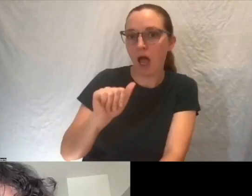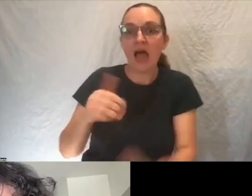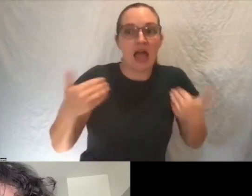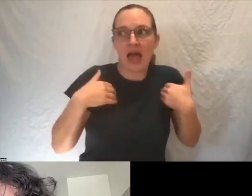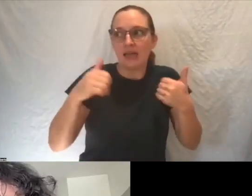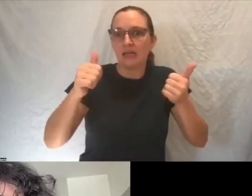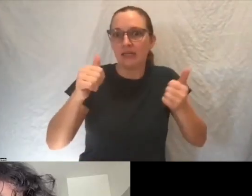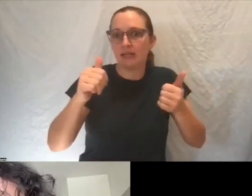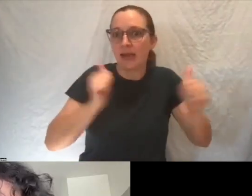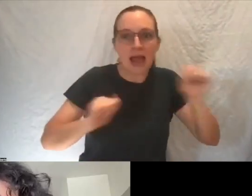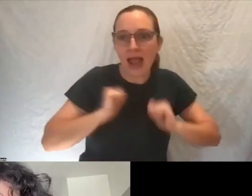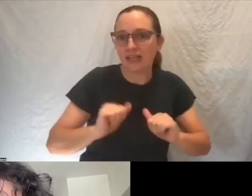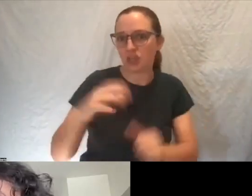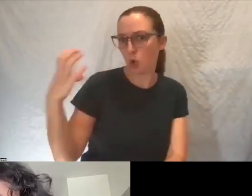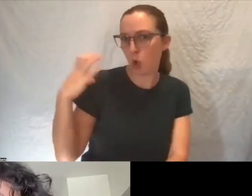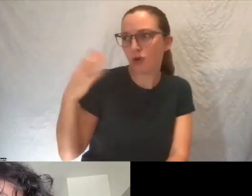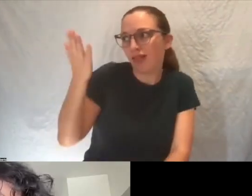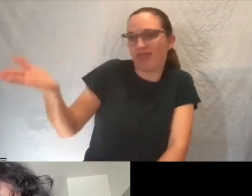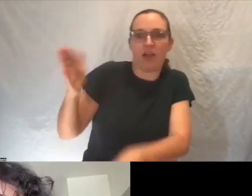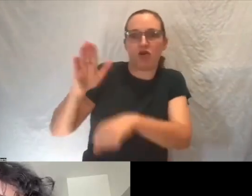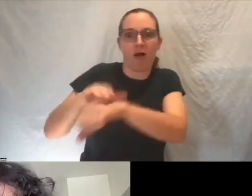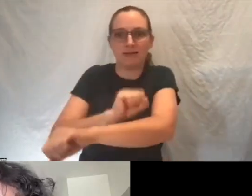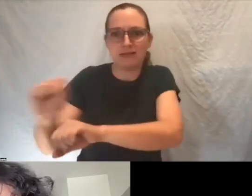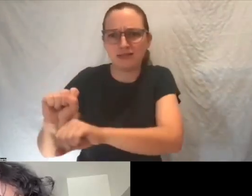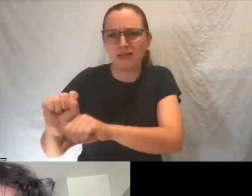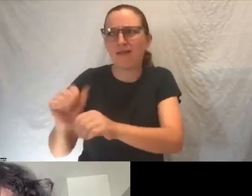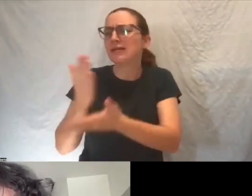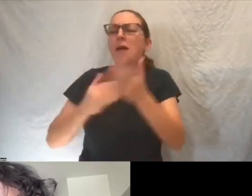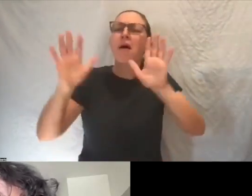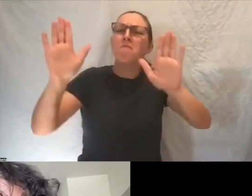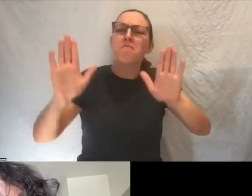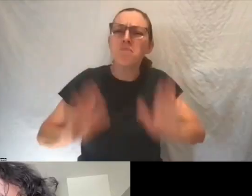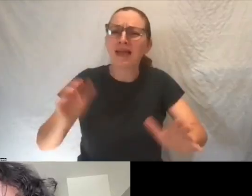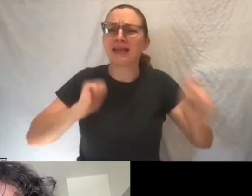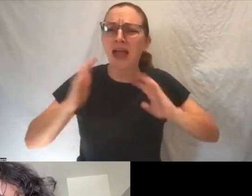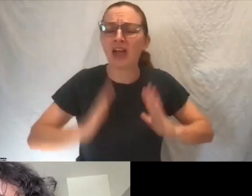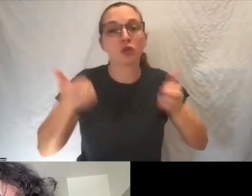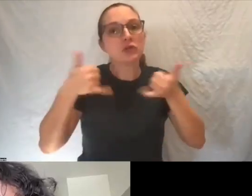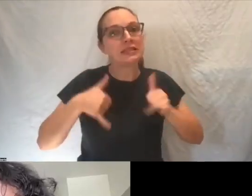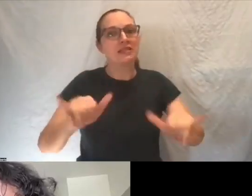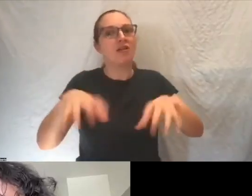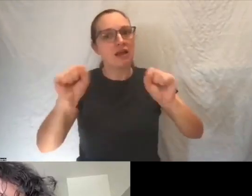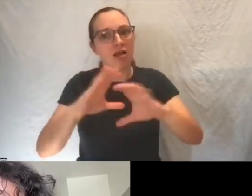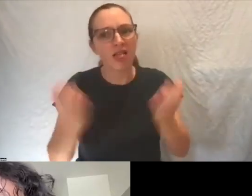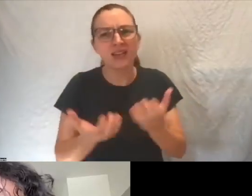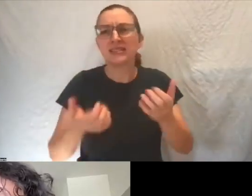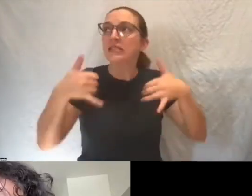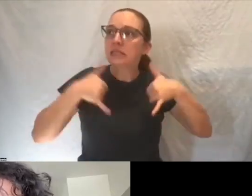set. Just even like some of the greats are still taking classes and are still really working at it just so that